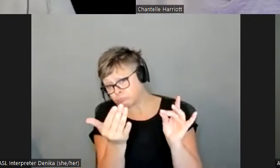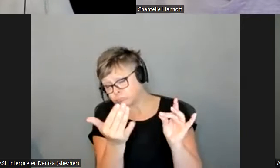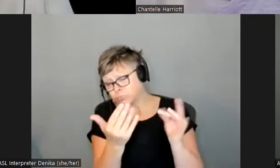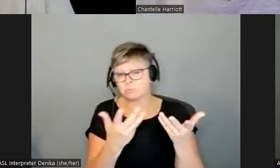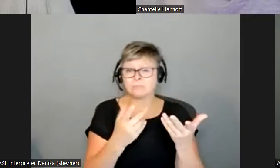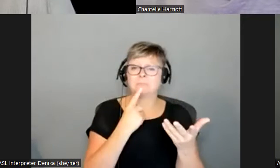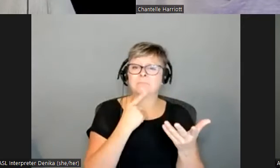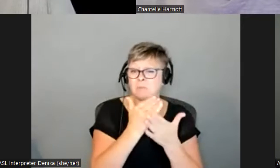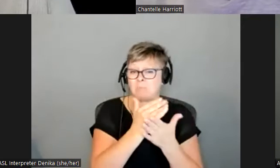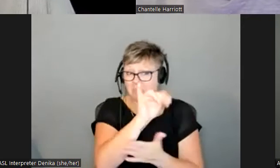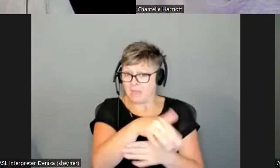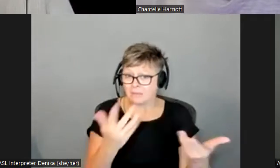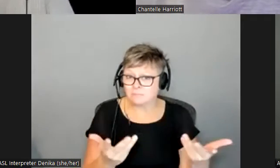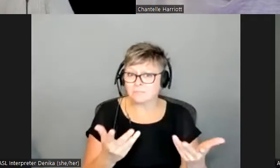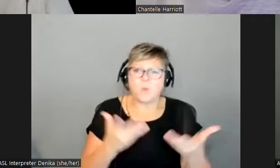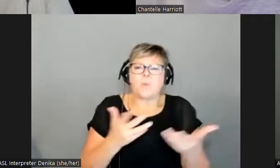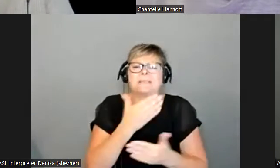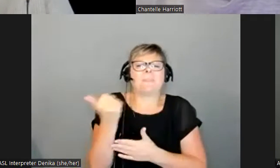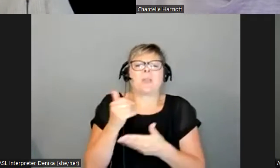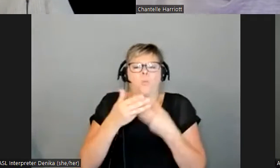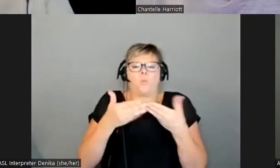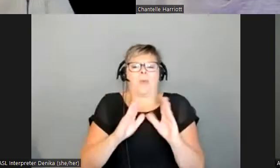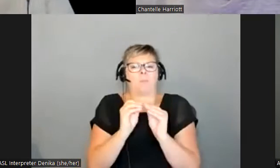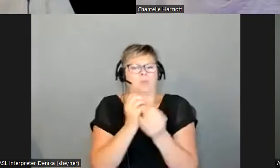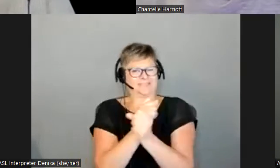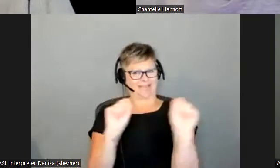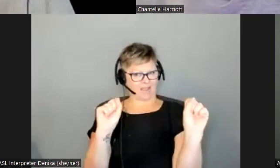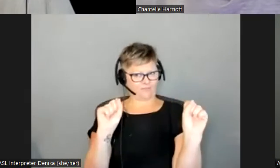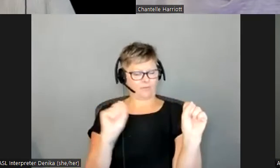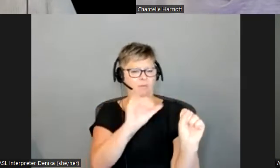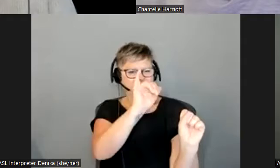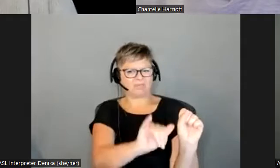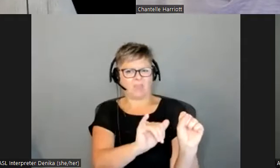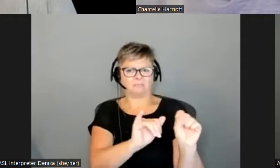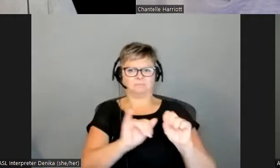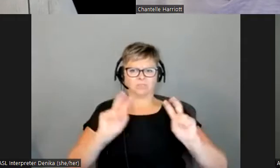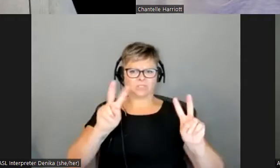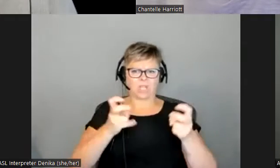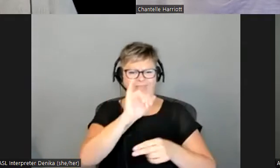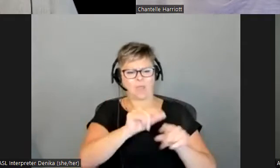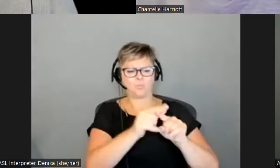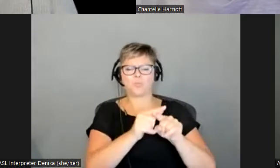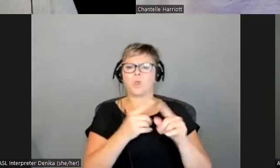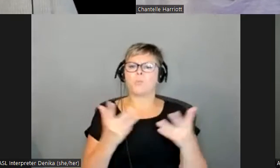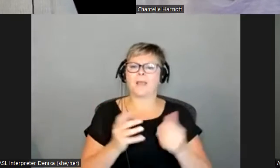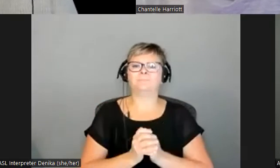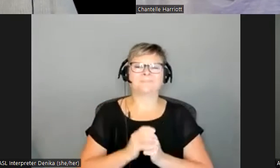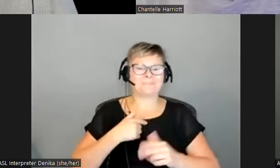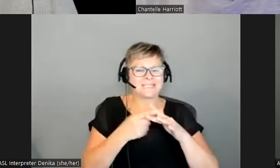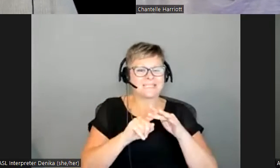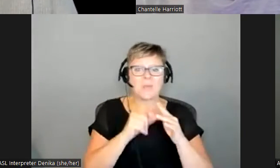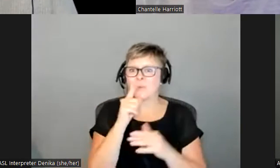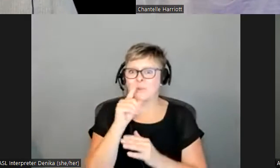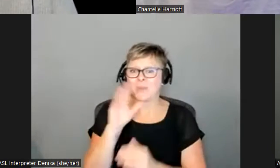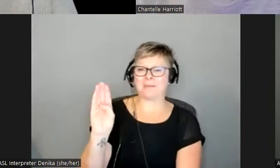more effective and maybe more of a safe way to approach this issue in your community. So I'm going to start with Belinda, if you don't mind,